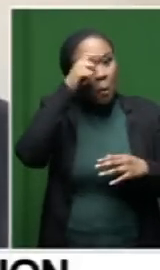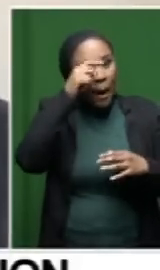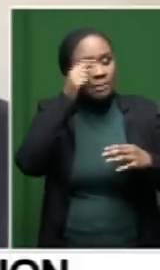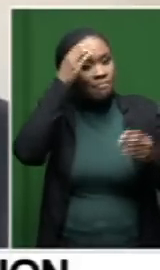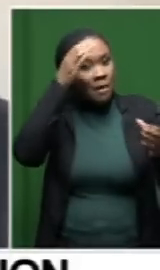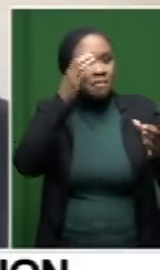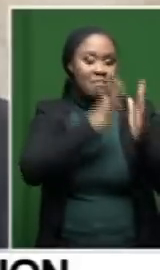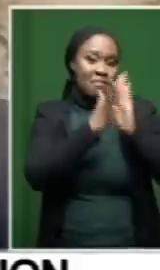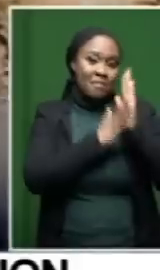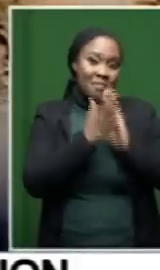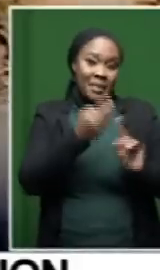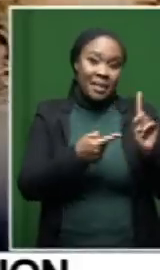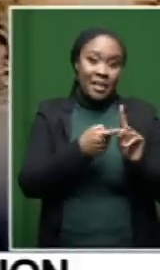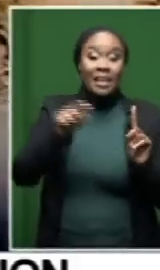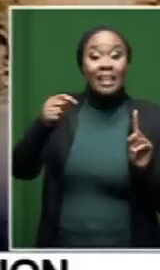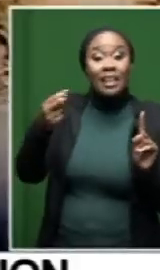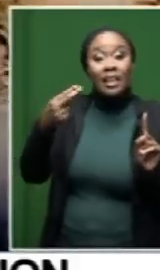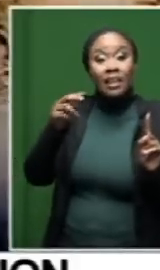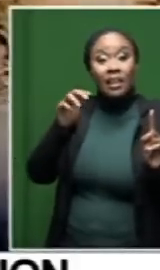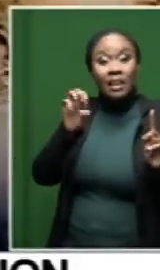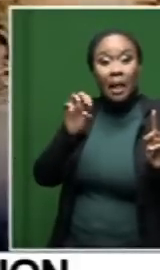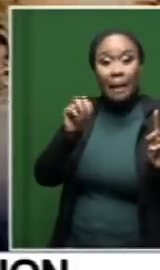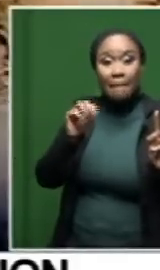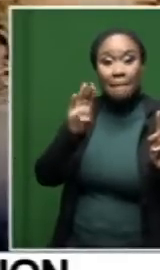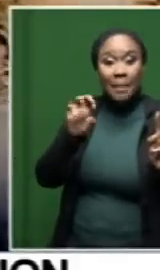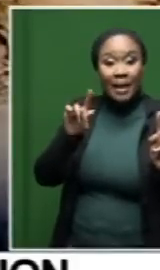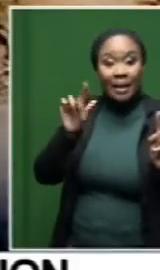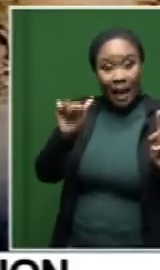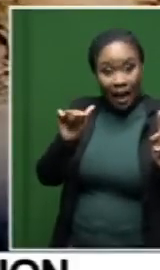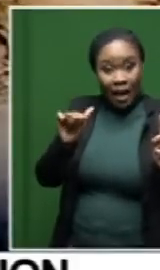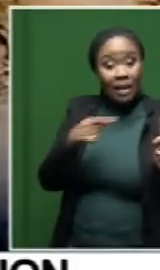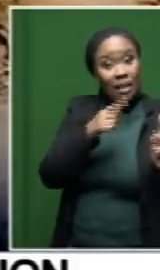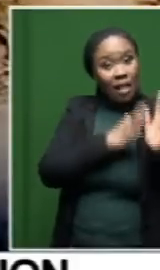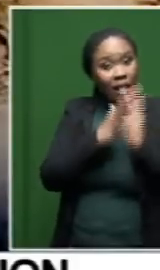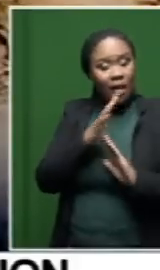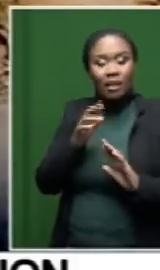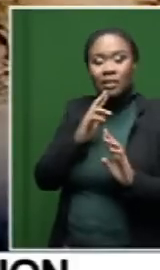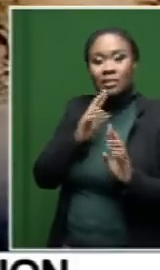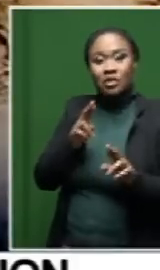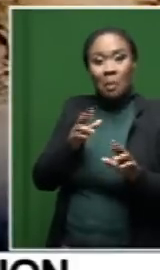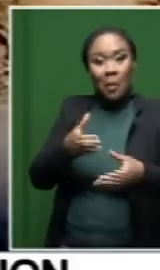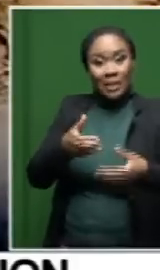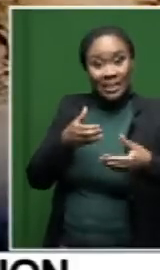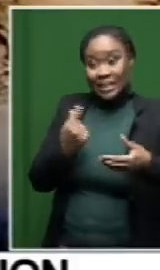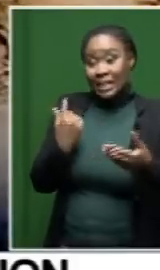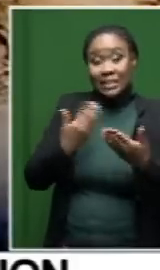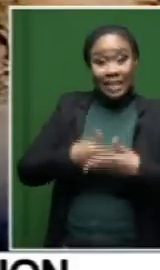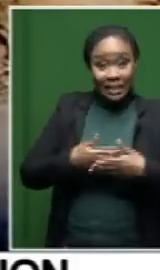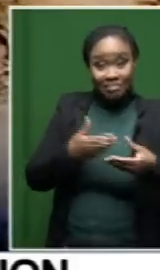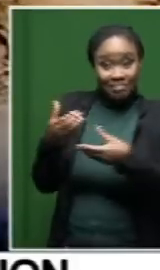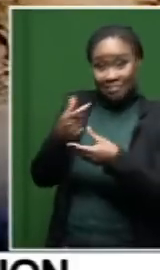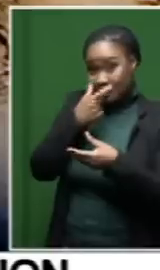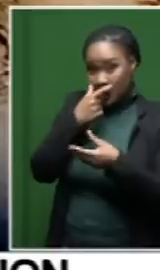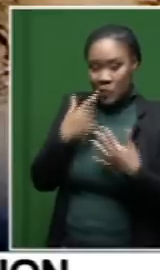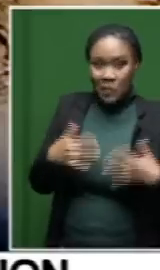this. Advocate Tembeka Ngcukaitobi discussing the release of the final state capture report following the release of the complete volume yesterday. That is